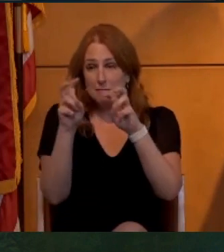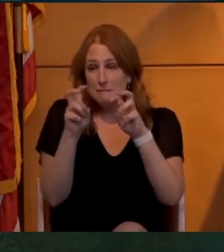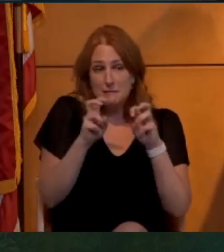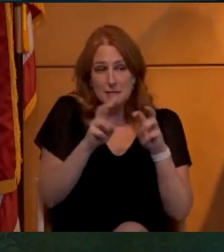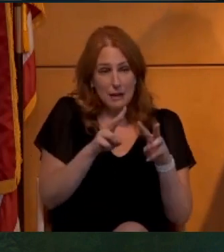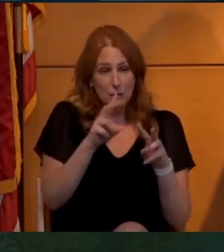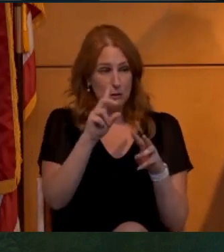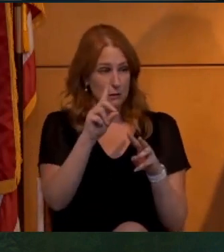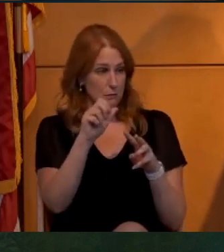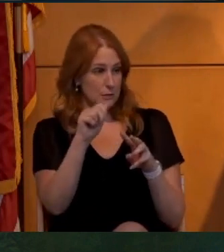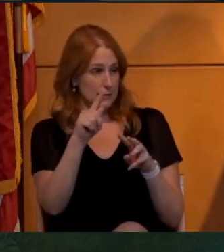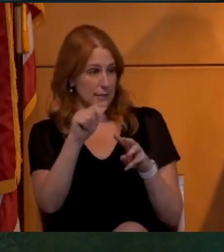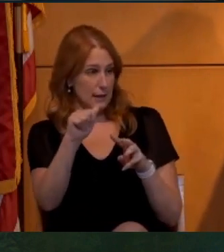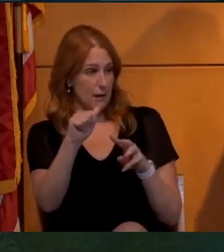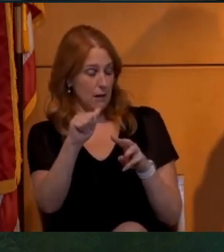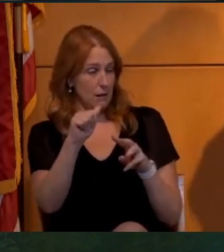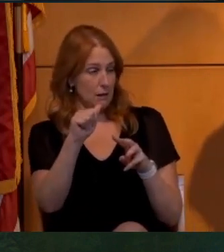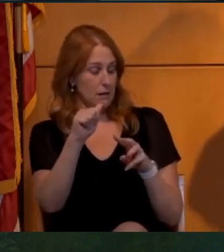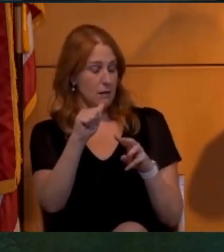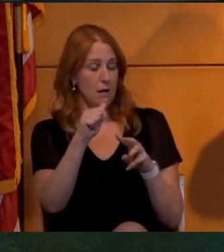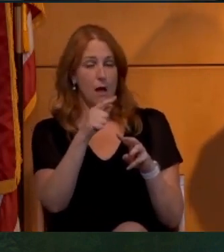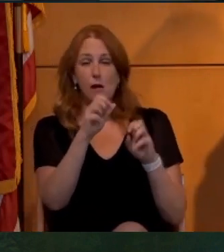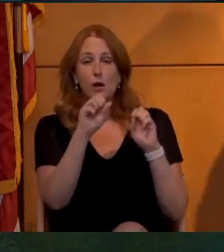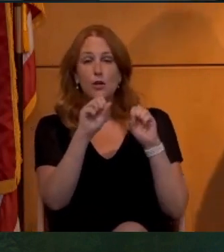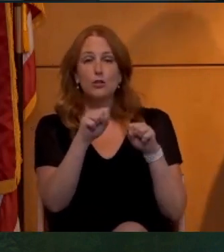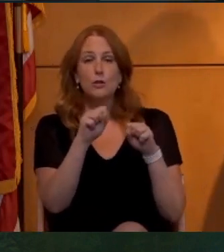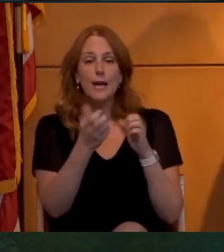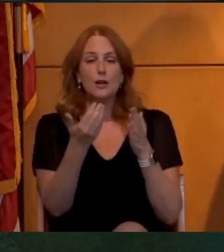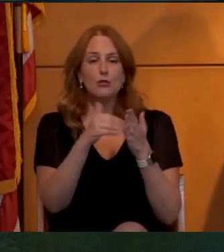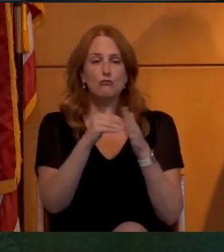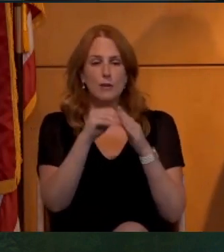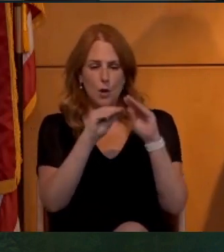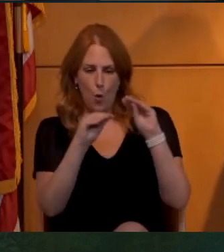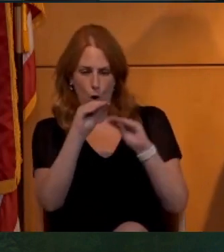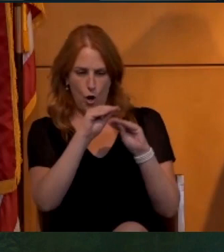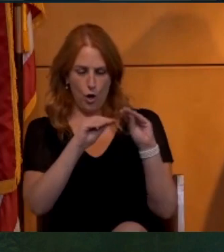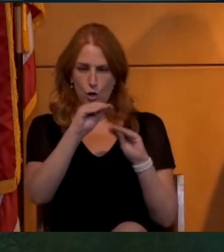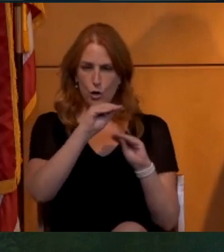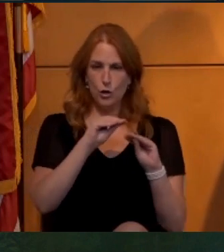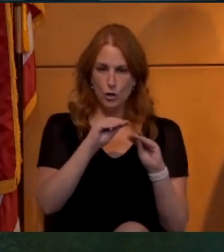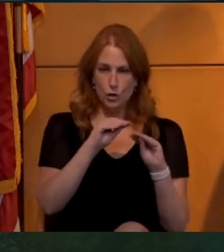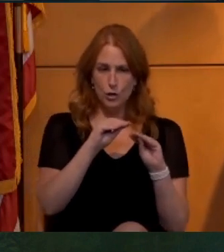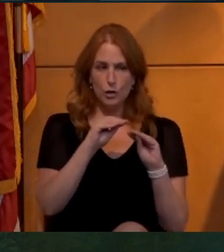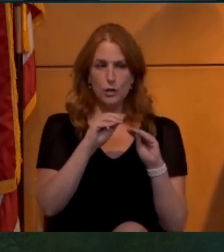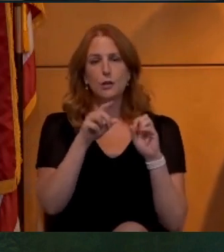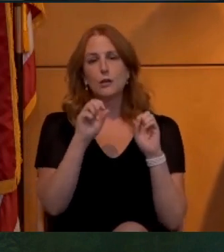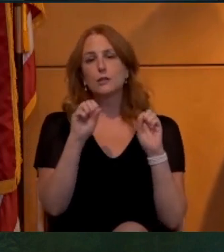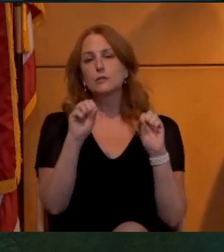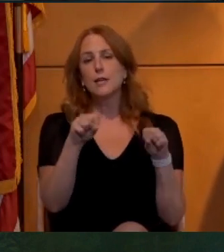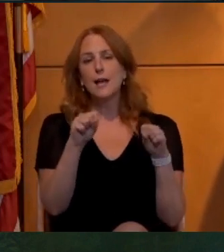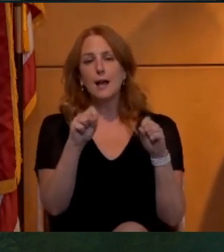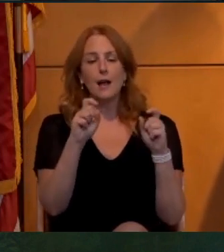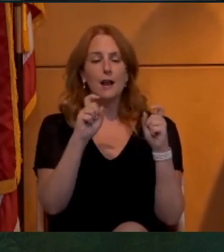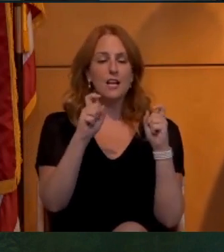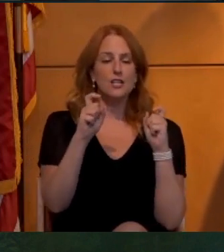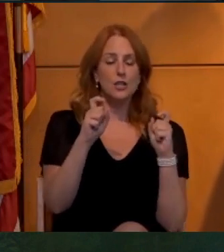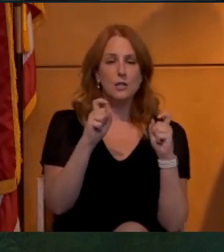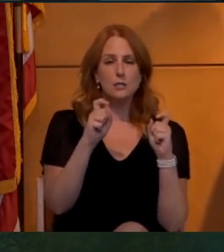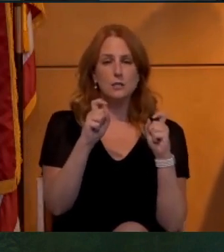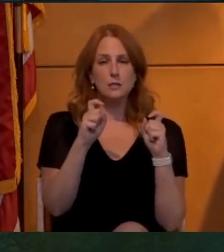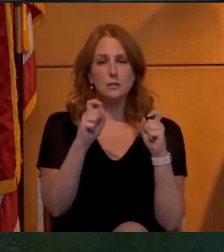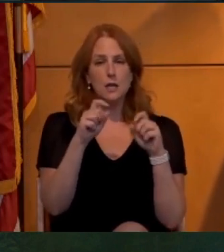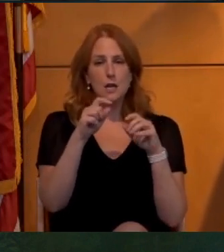that data product. You can reorder the items in your stack, and you can even adjust transparency